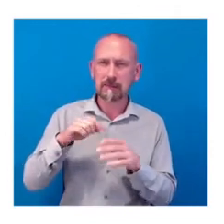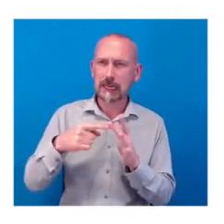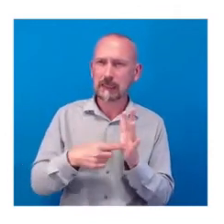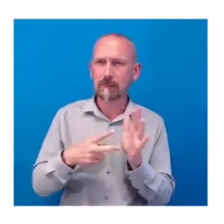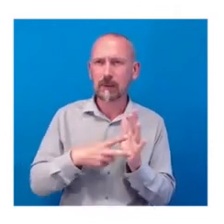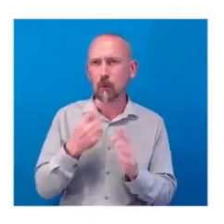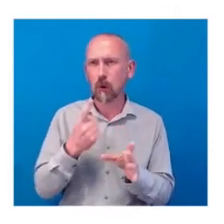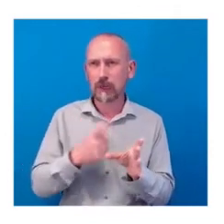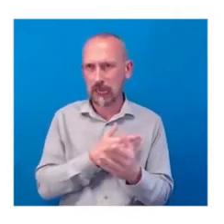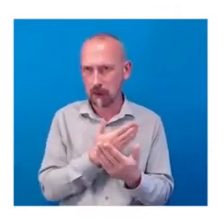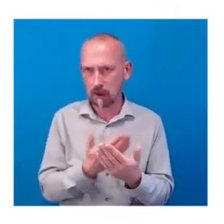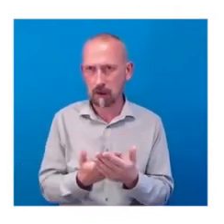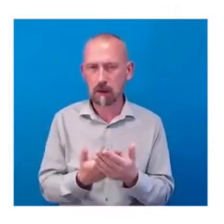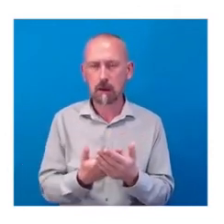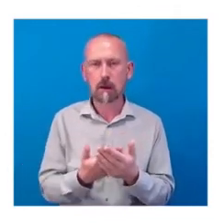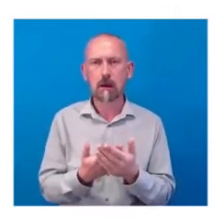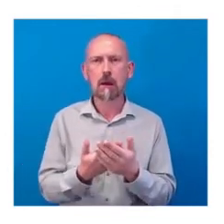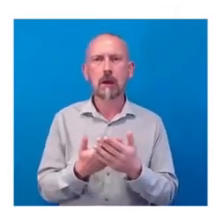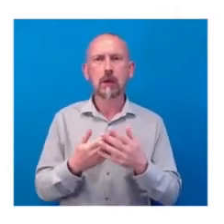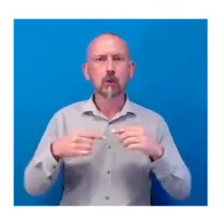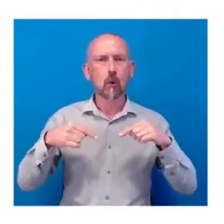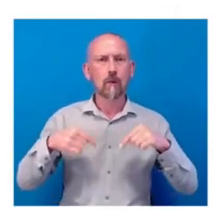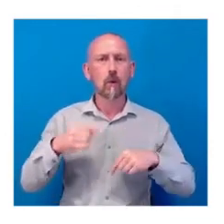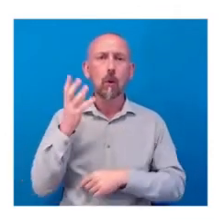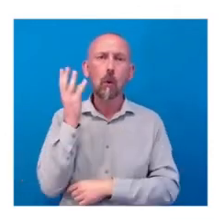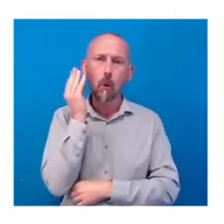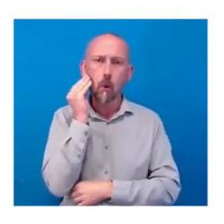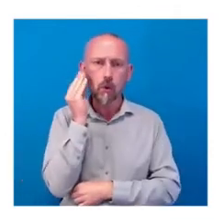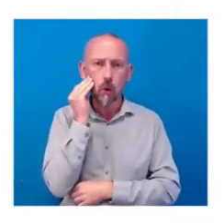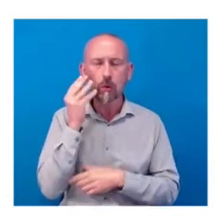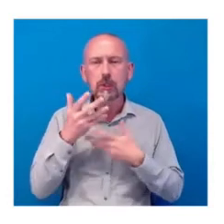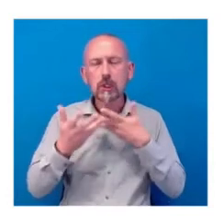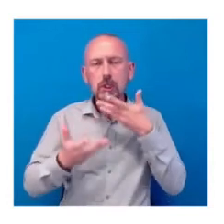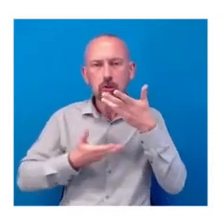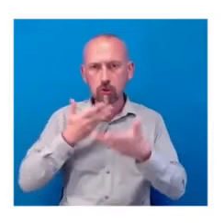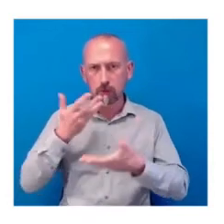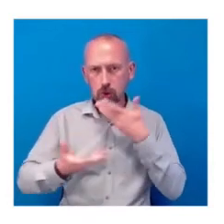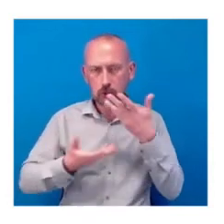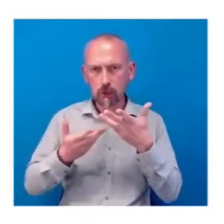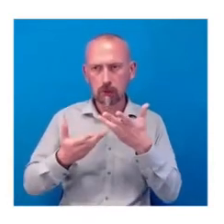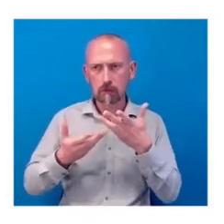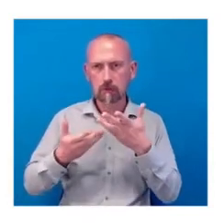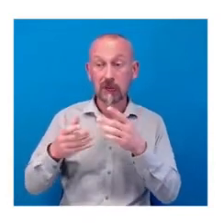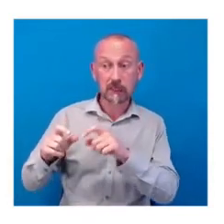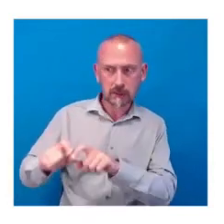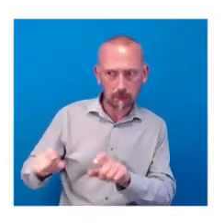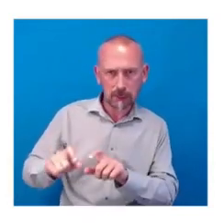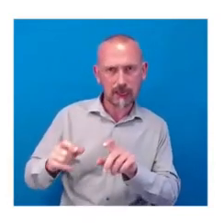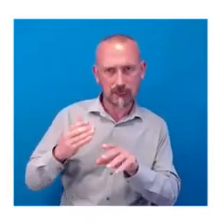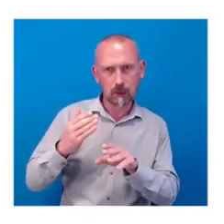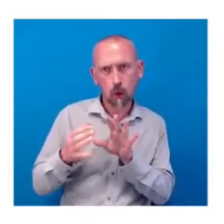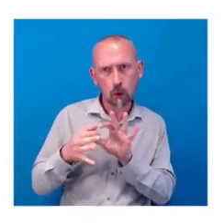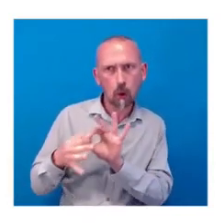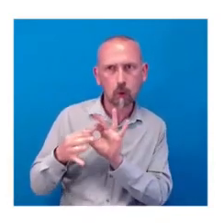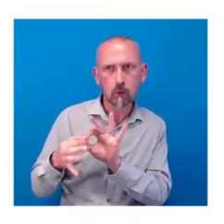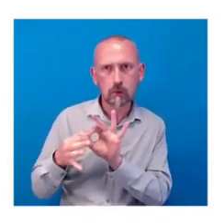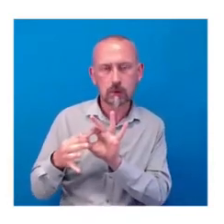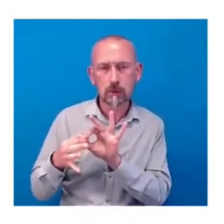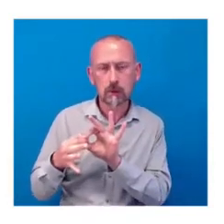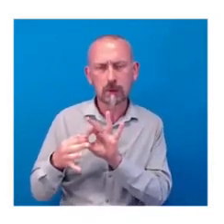We, in audio description, and our colleagues we work obviously very closely with in subtitling, found that our service delivery